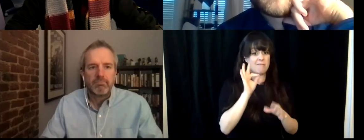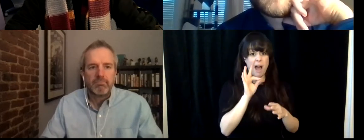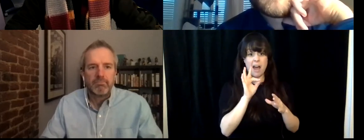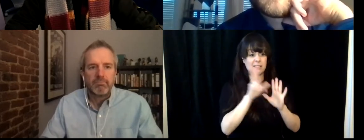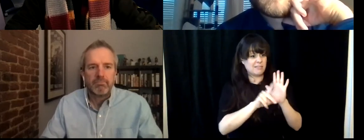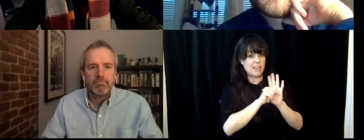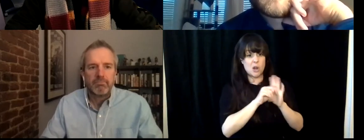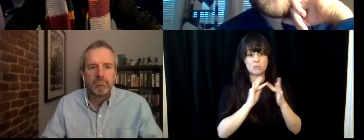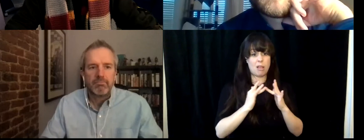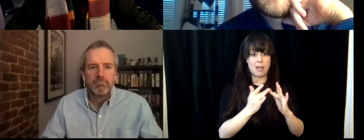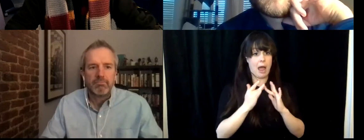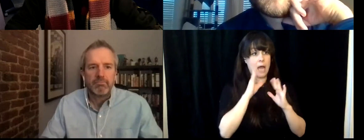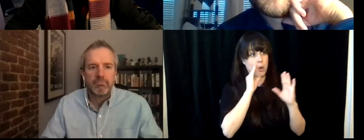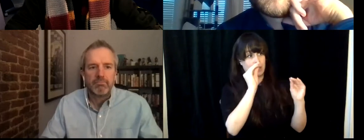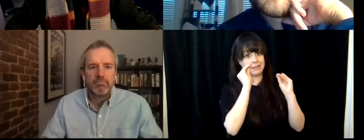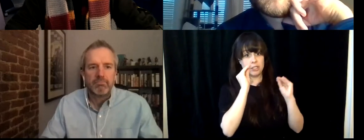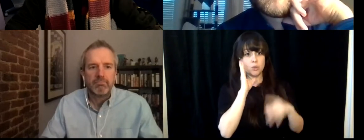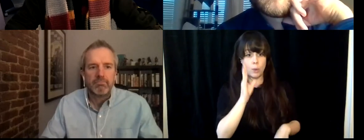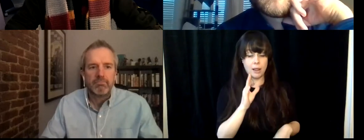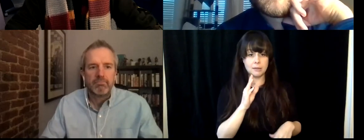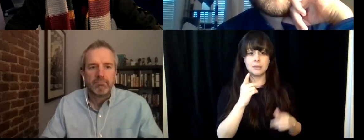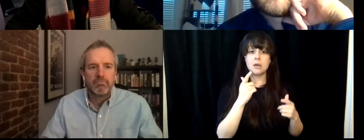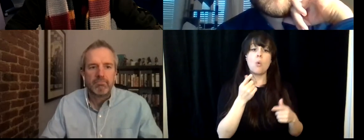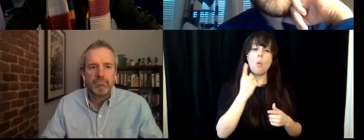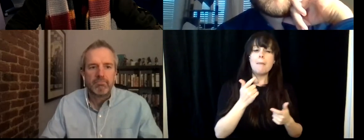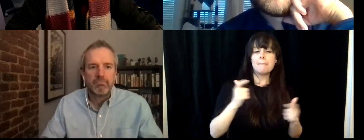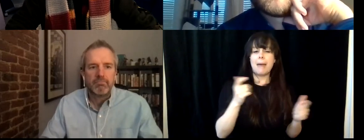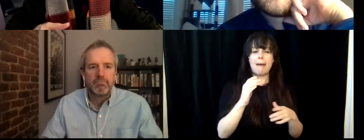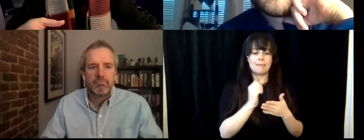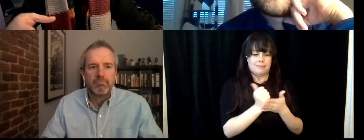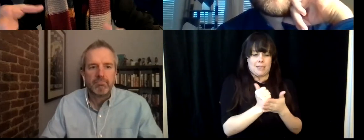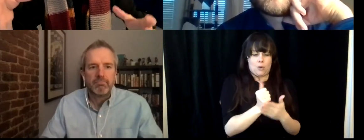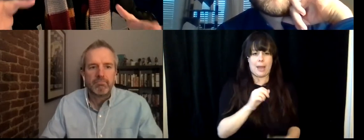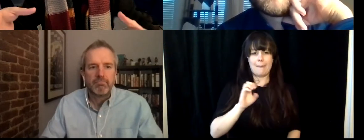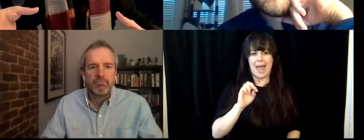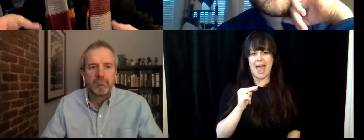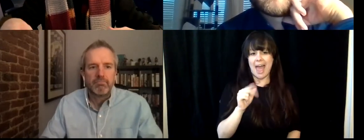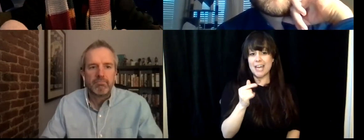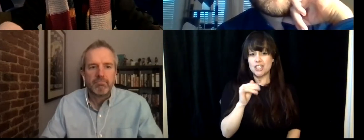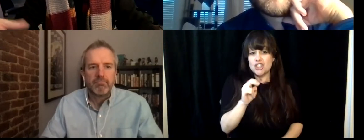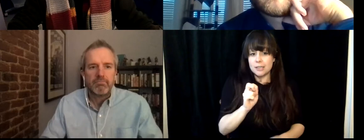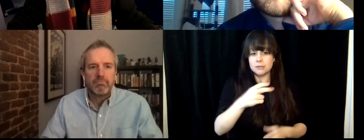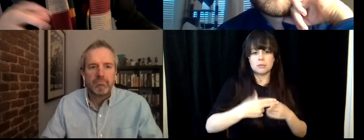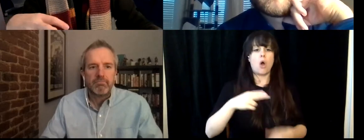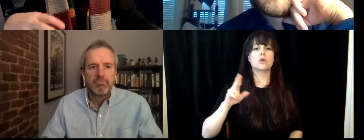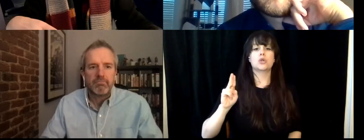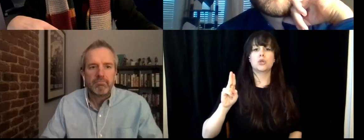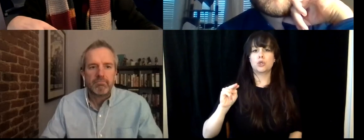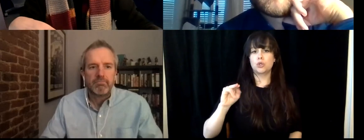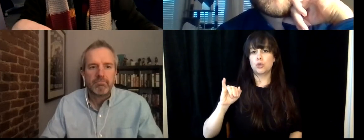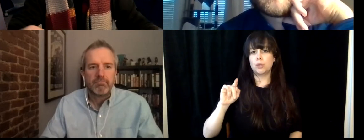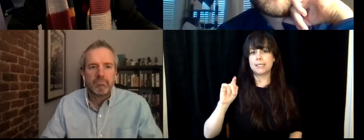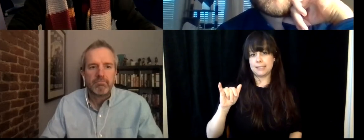biggest game engines is called Unity. And so Unity is this tool that lets you put everything